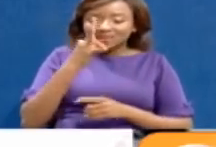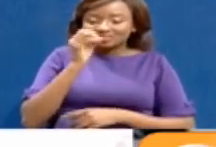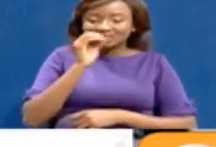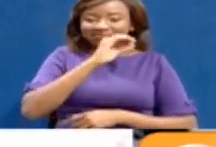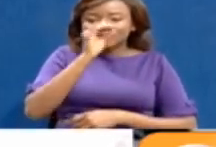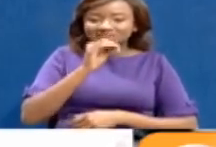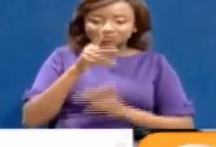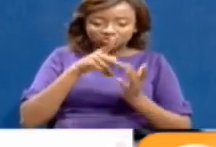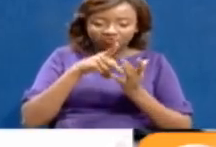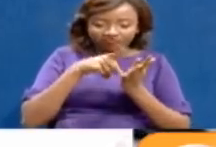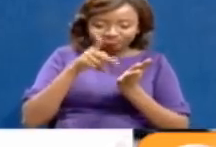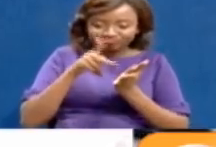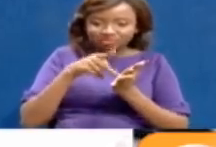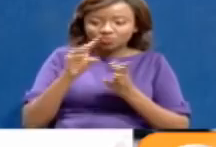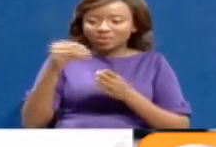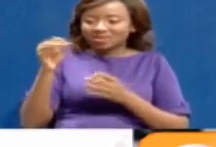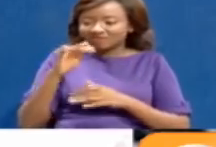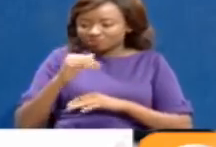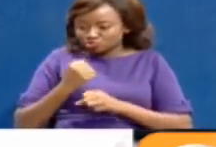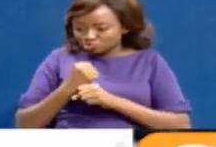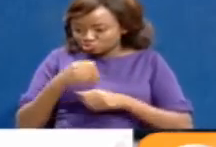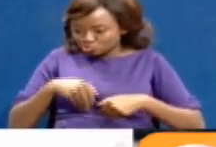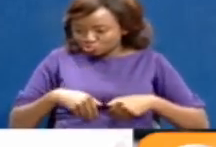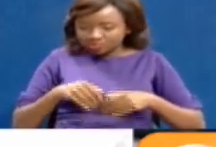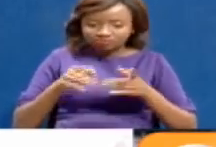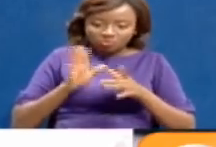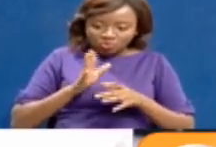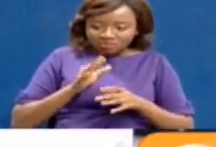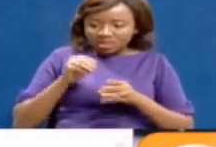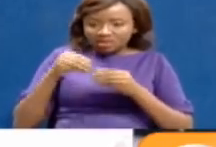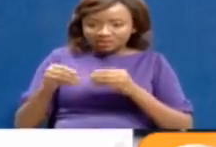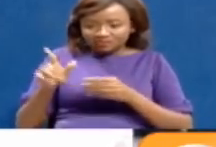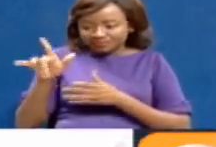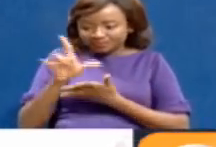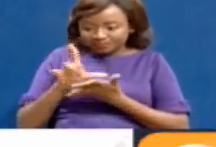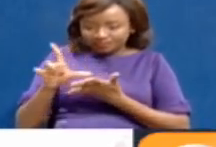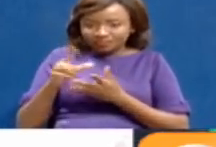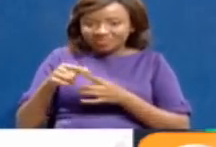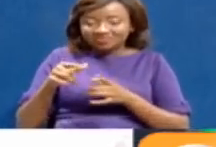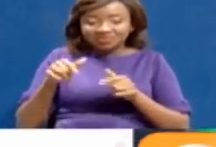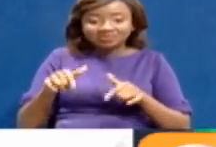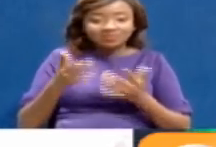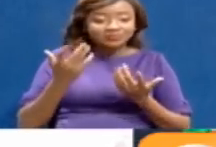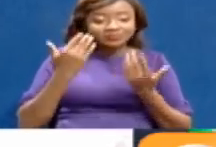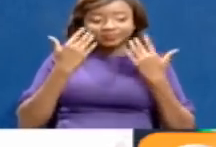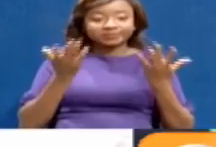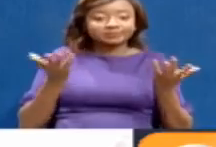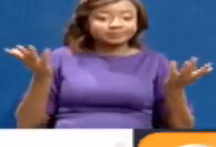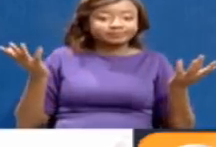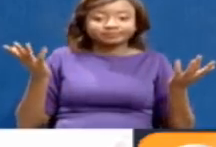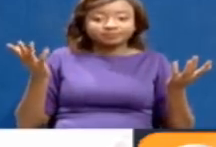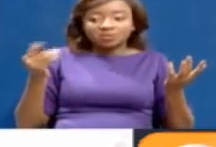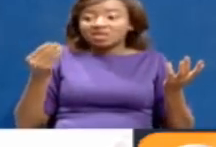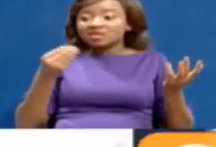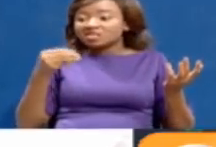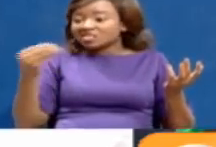go to the youth, for example, women, the disabled and so on, local. Eh? But when you look at it, what portion of that is really coming